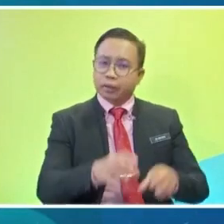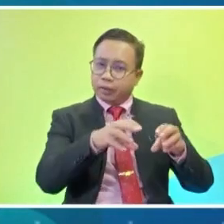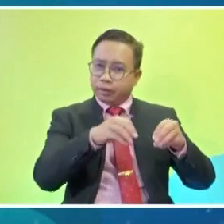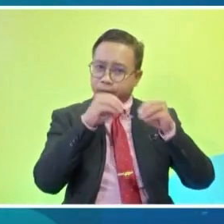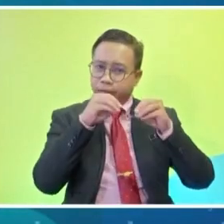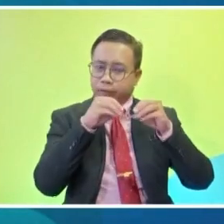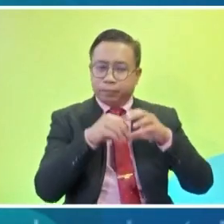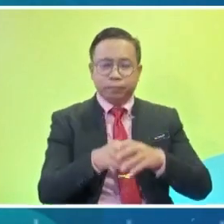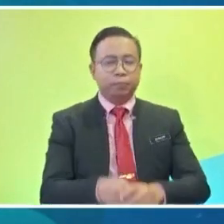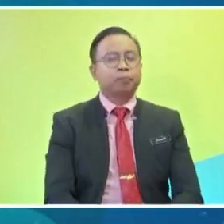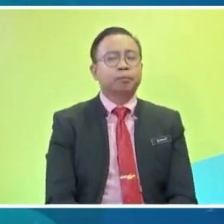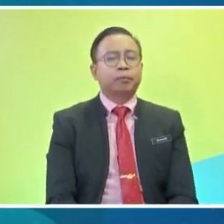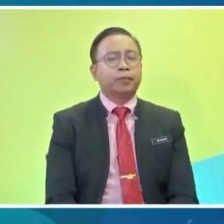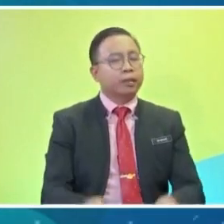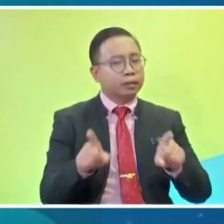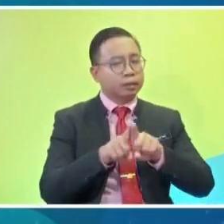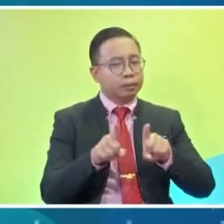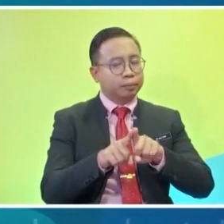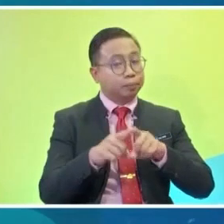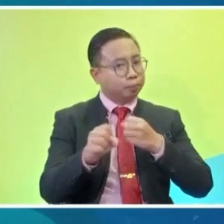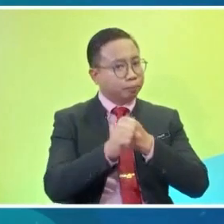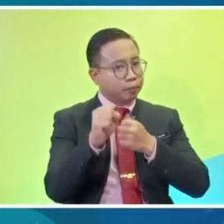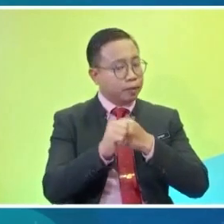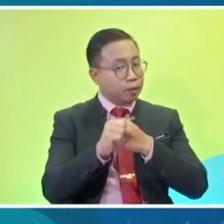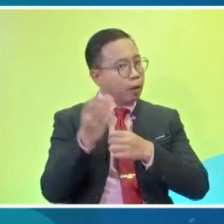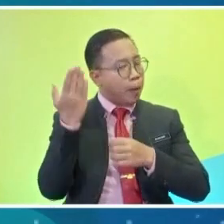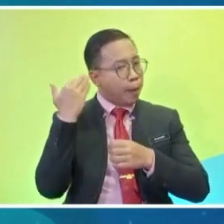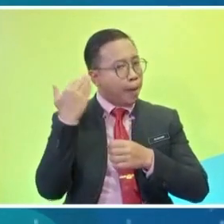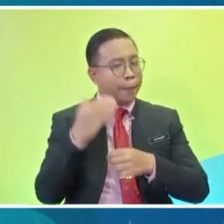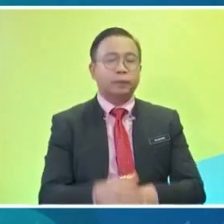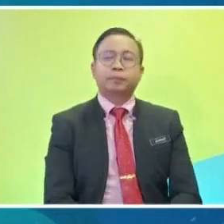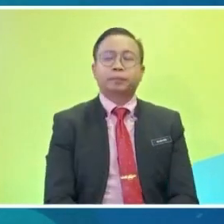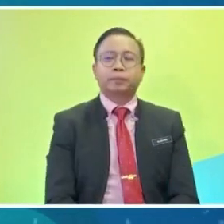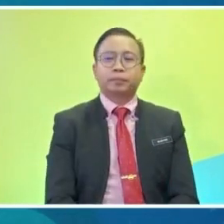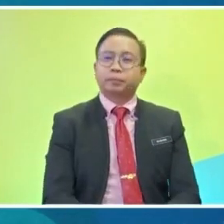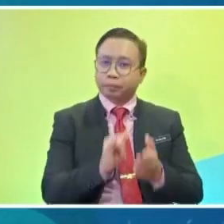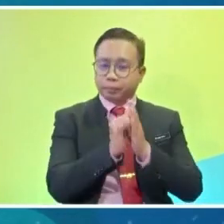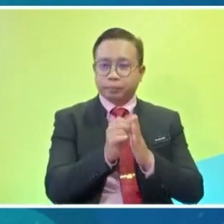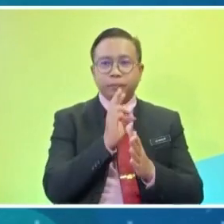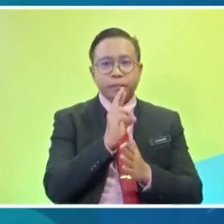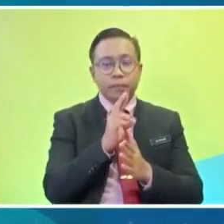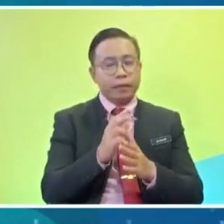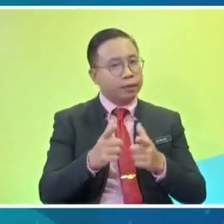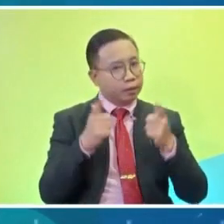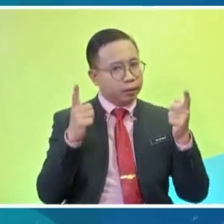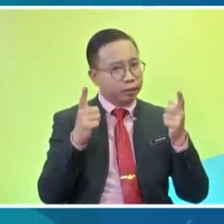Harvested. Yes, it's the same, like the simple past. Okay, very well done. So these are the other past participles. Okay, so